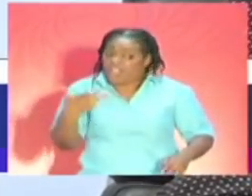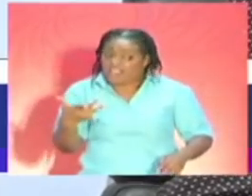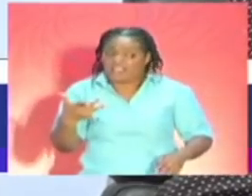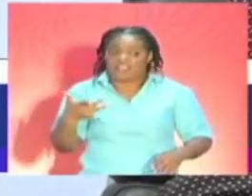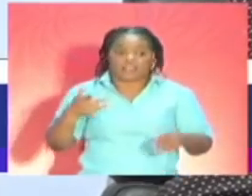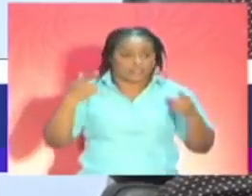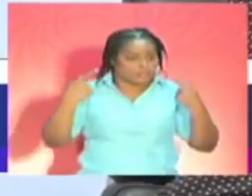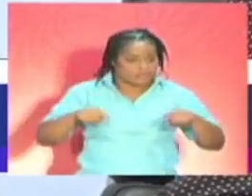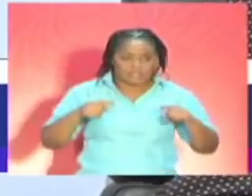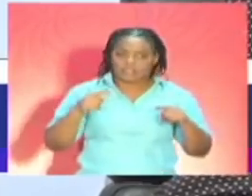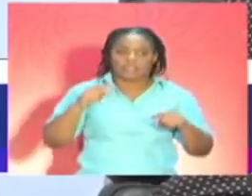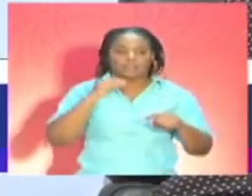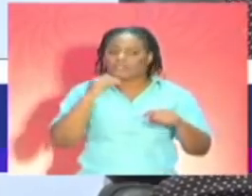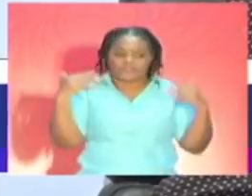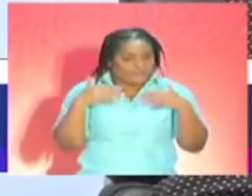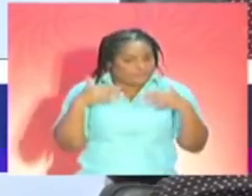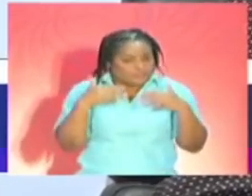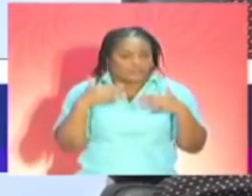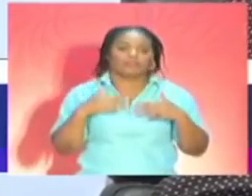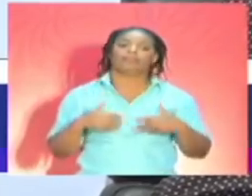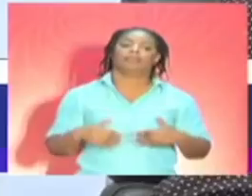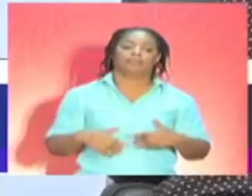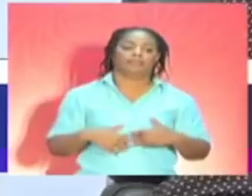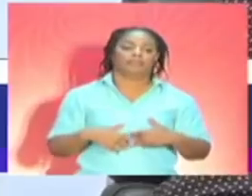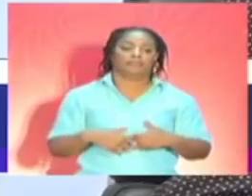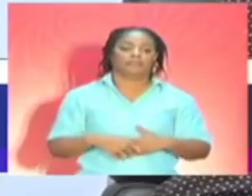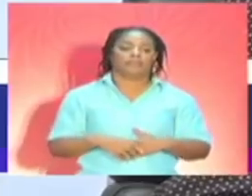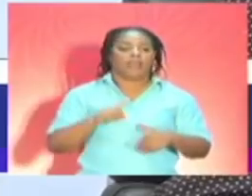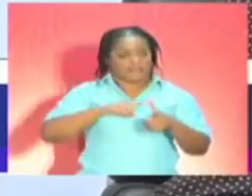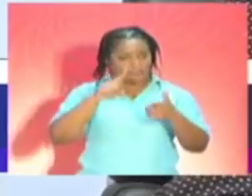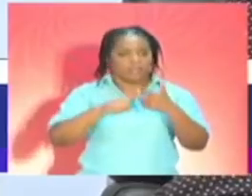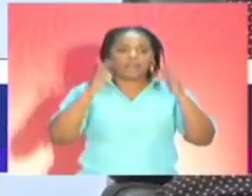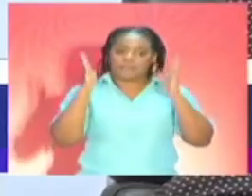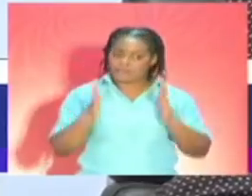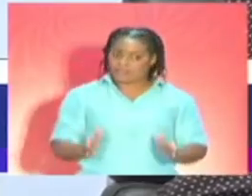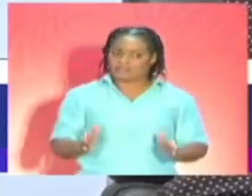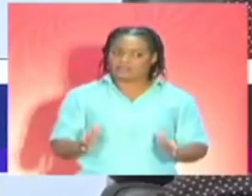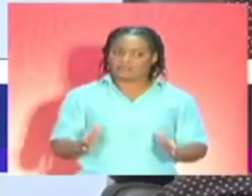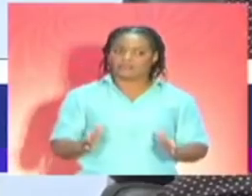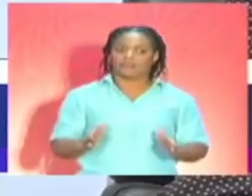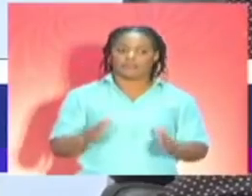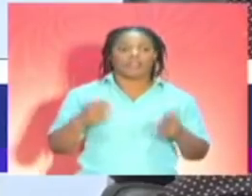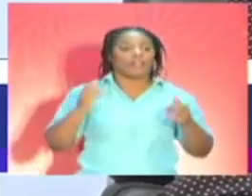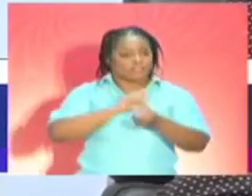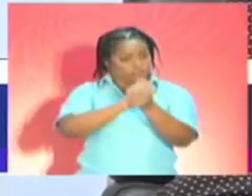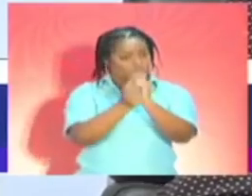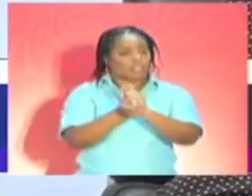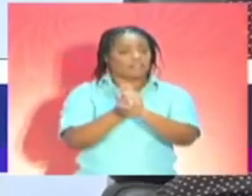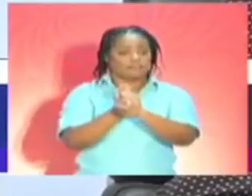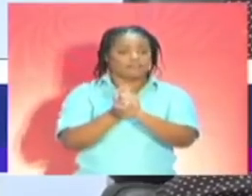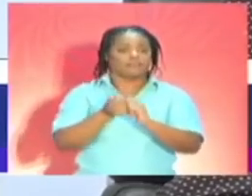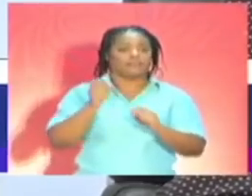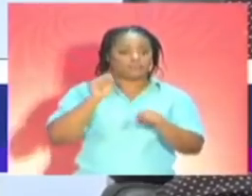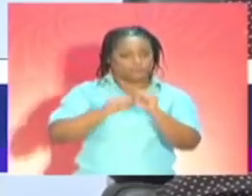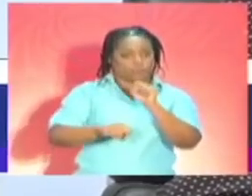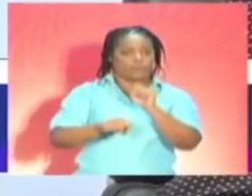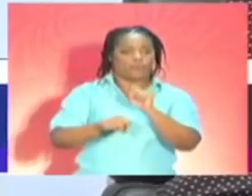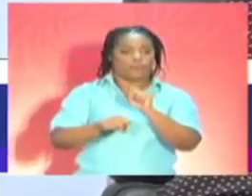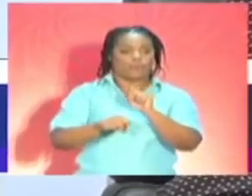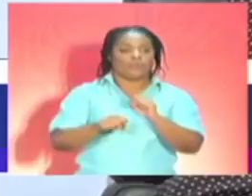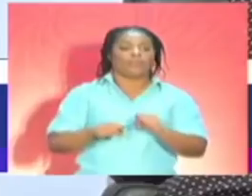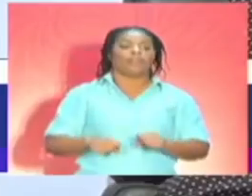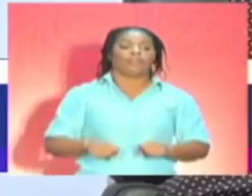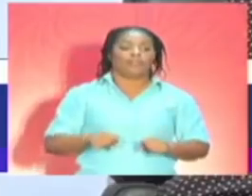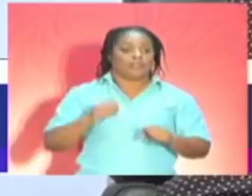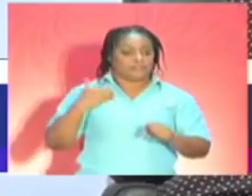can sometimes produce an actual physical reaction. This reaction produces actual physical symptoms